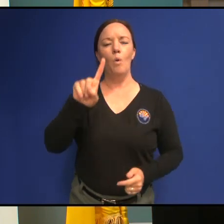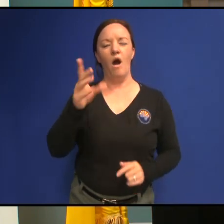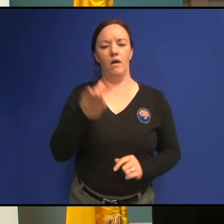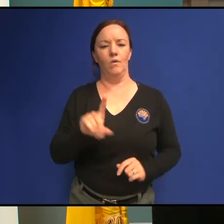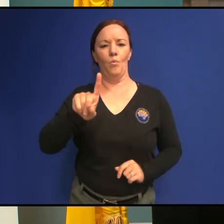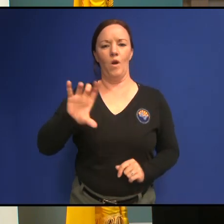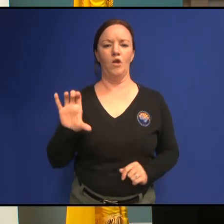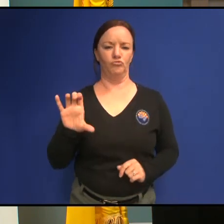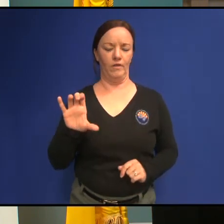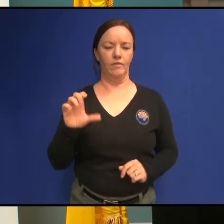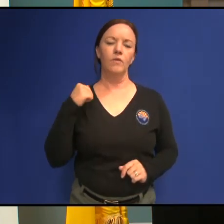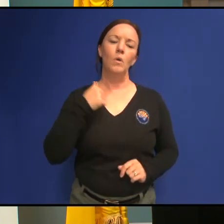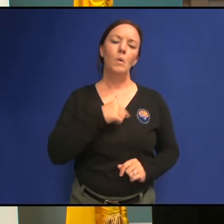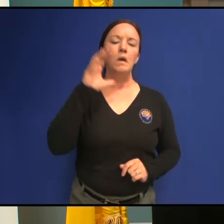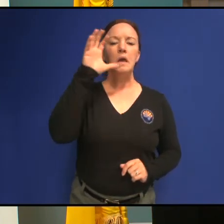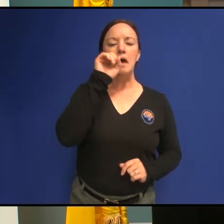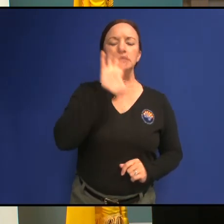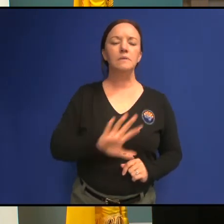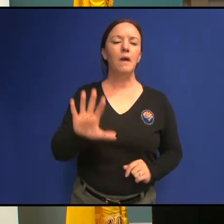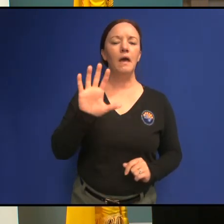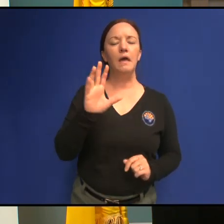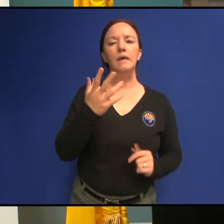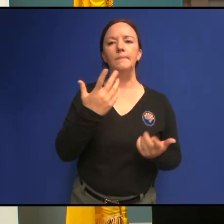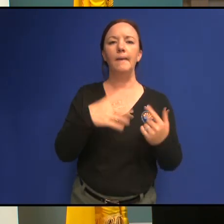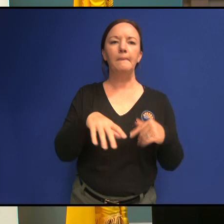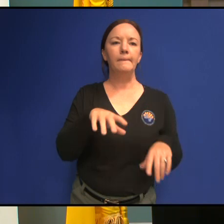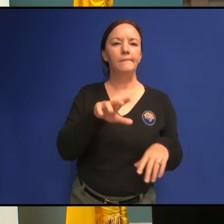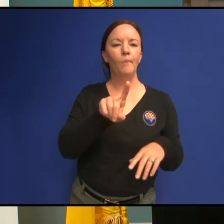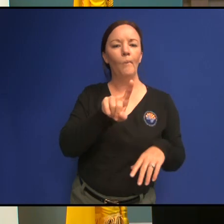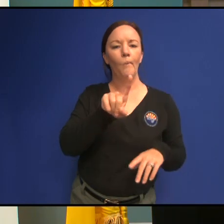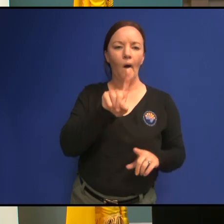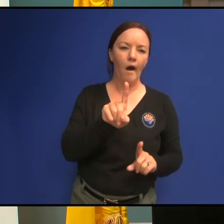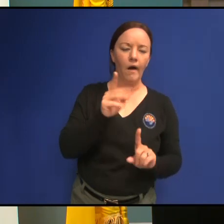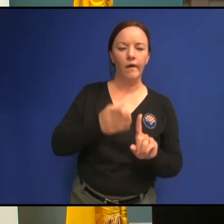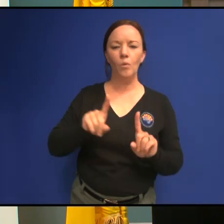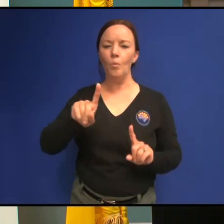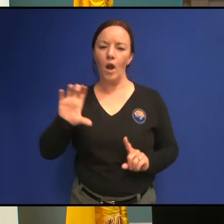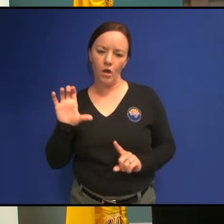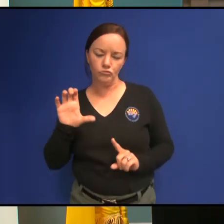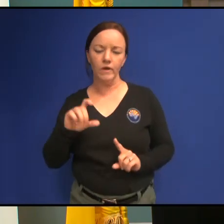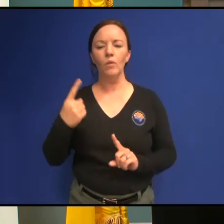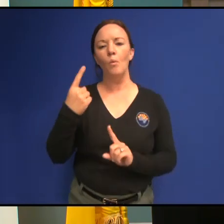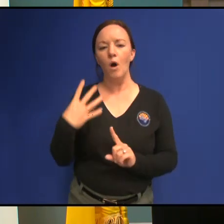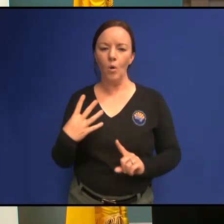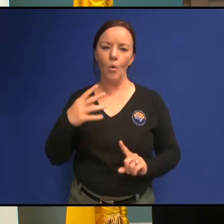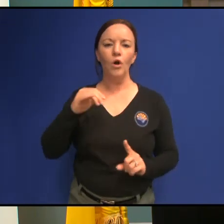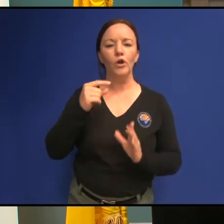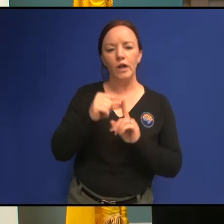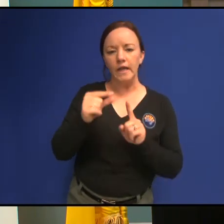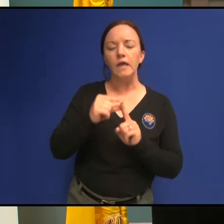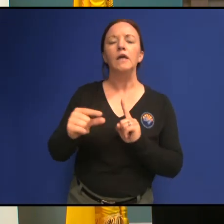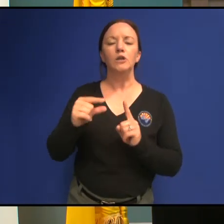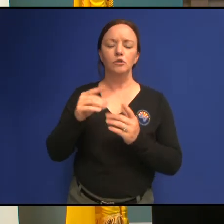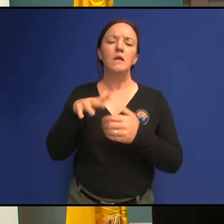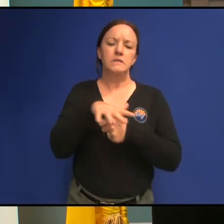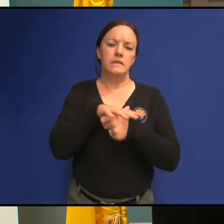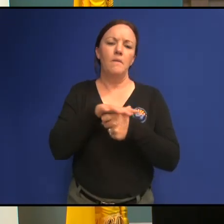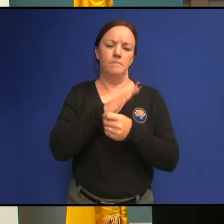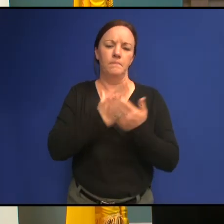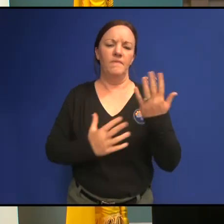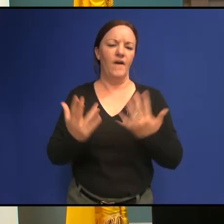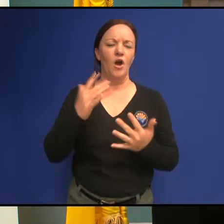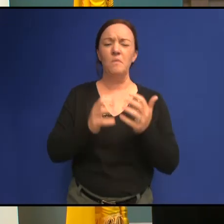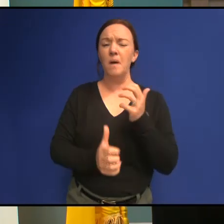and a quarter inch on portions of the fire, but most of the area of the fire did not get any rain. However, we did get